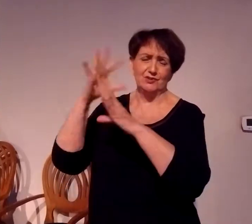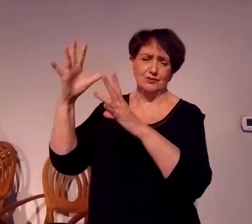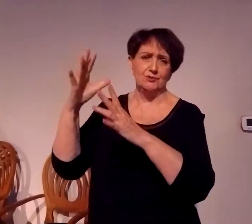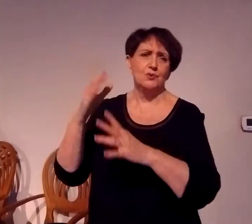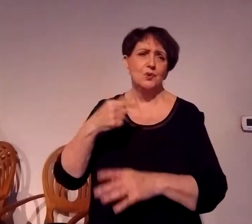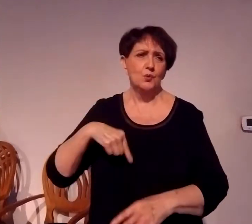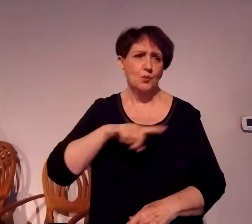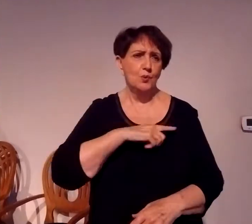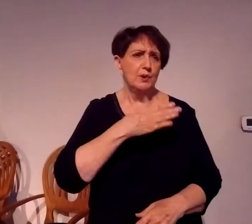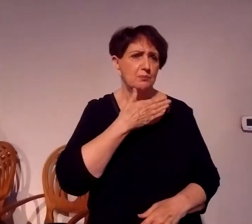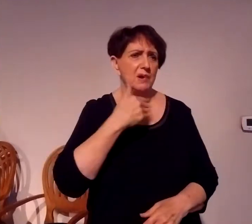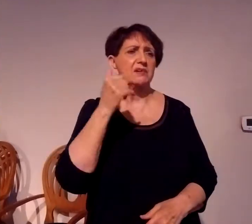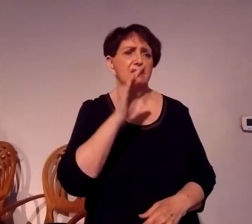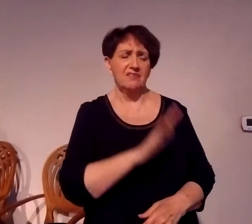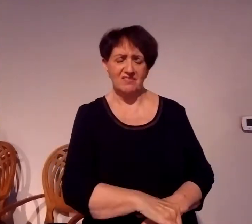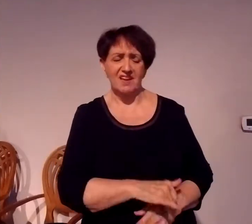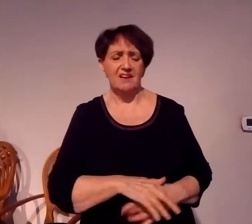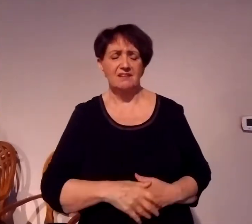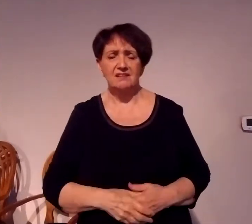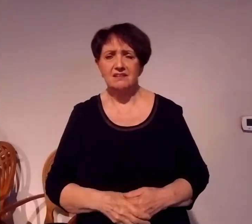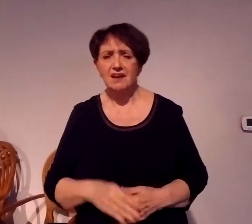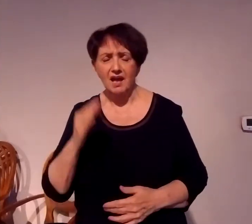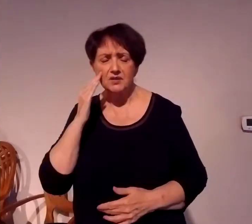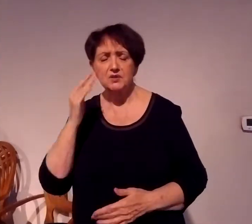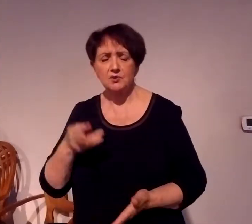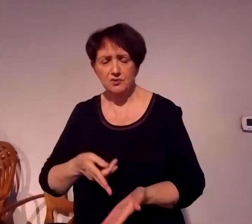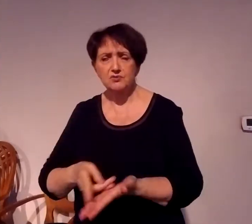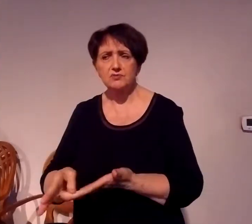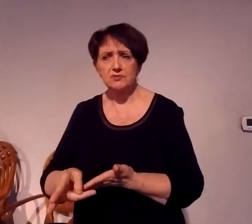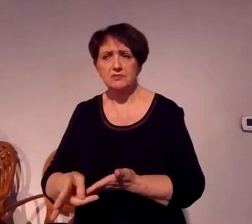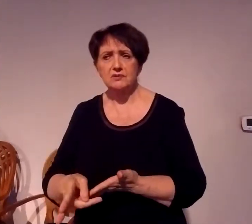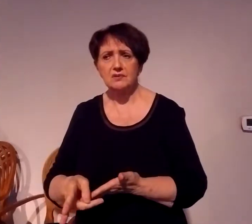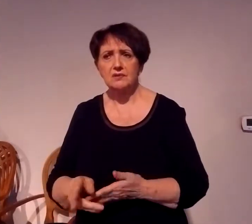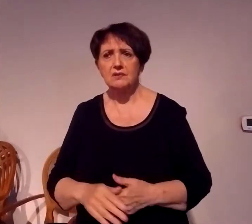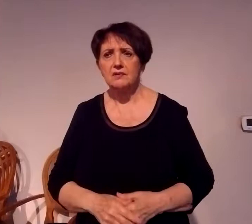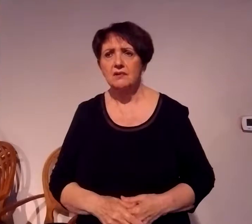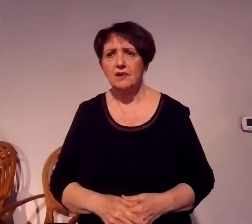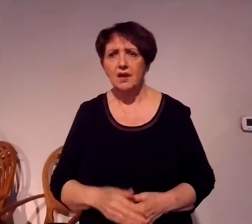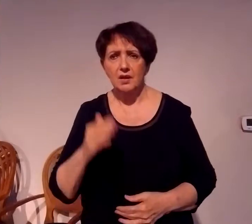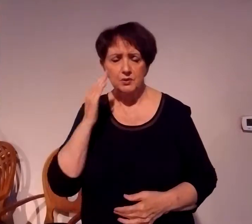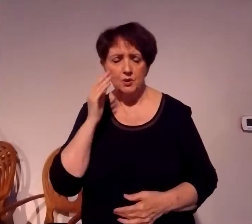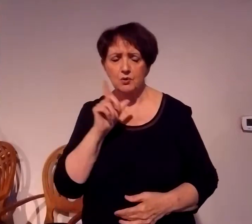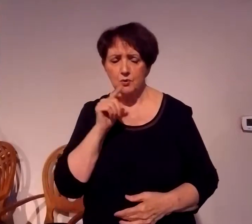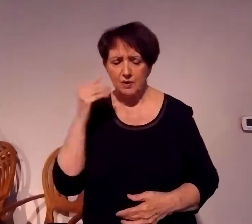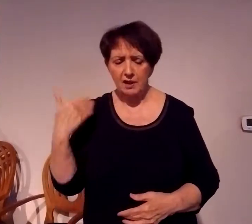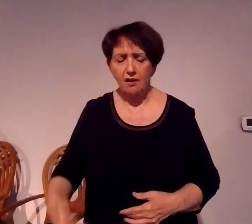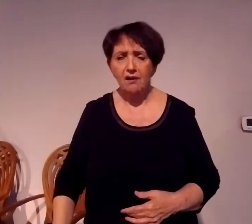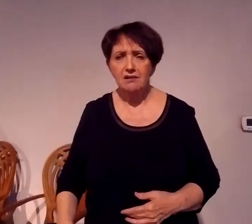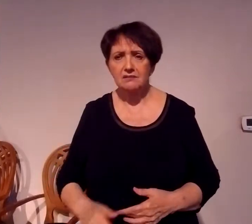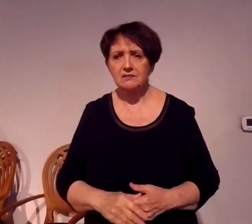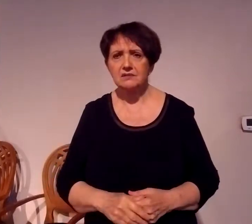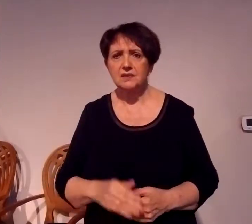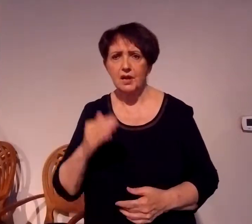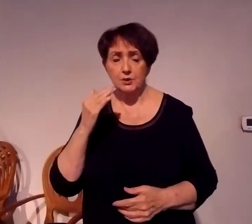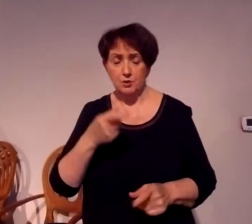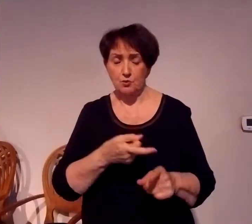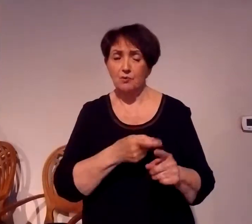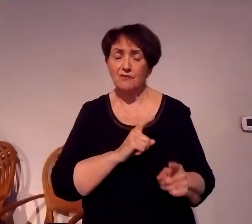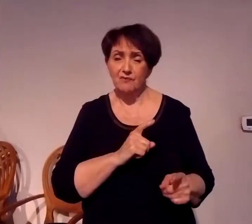this. I know the truth of human beings. I know who we are. I know where we came from.